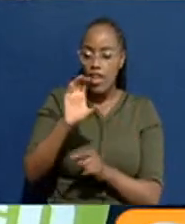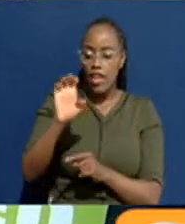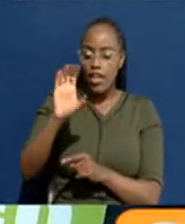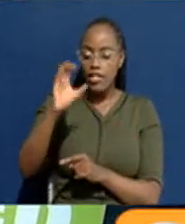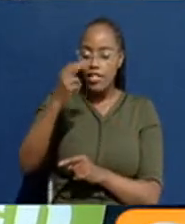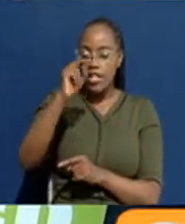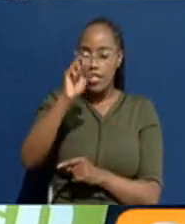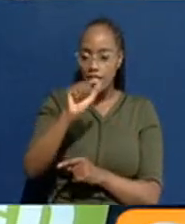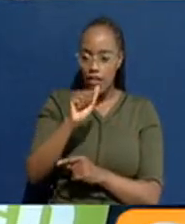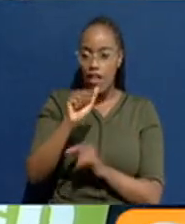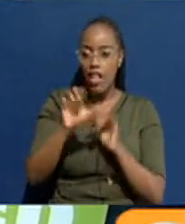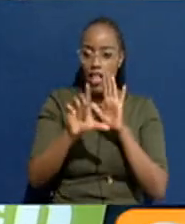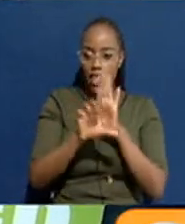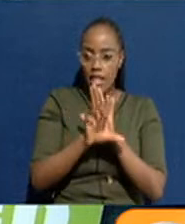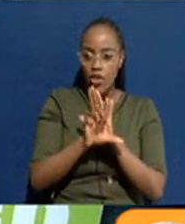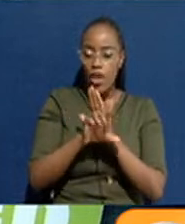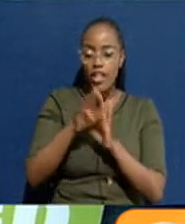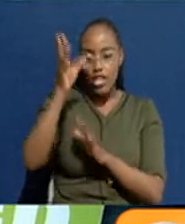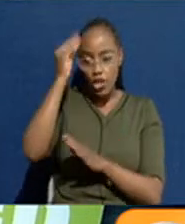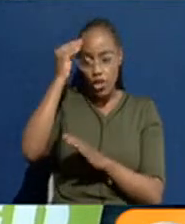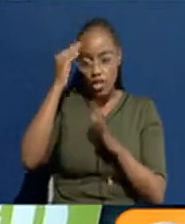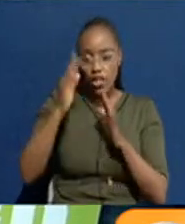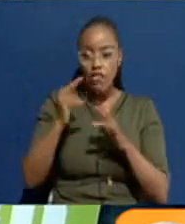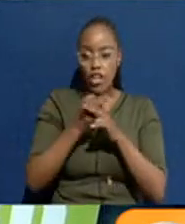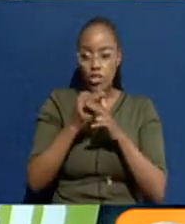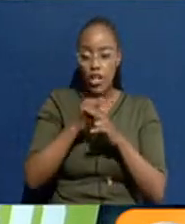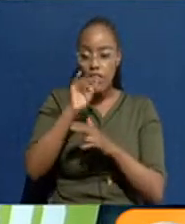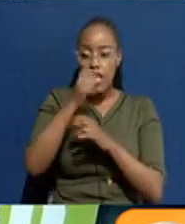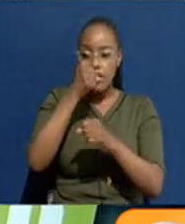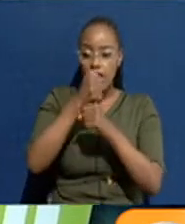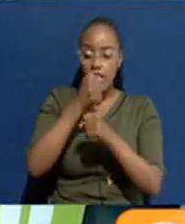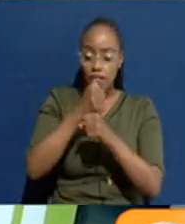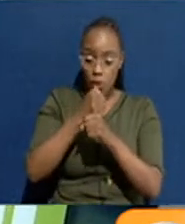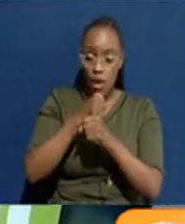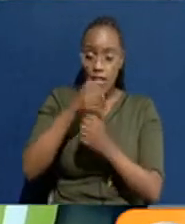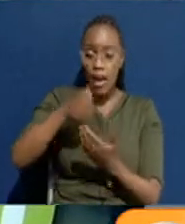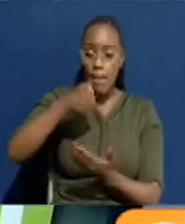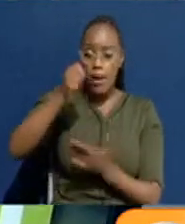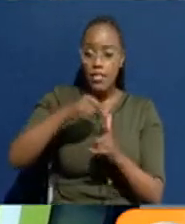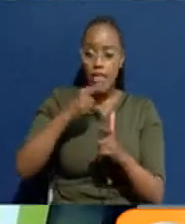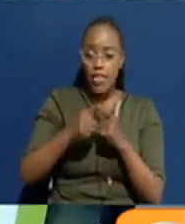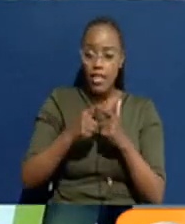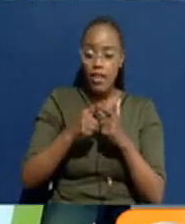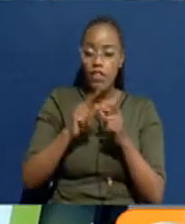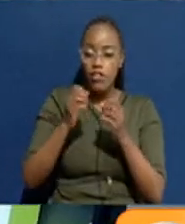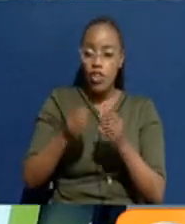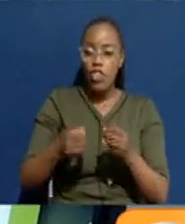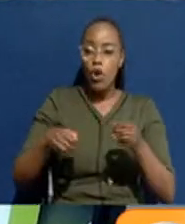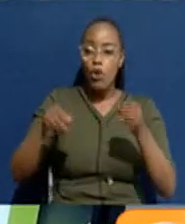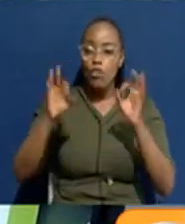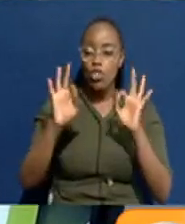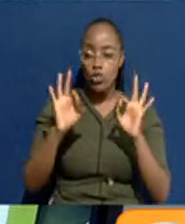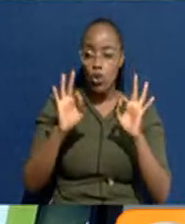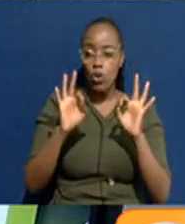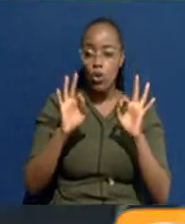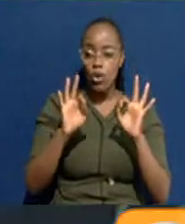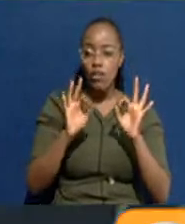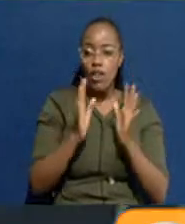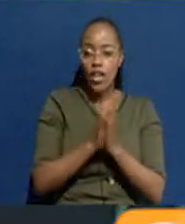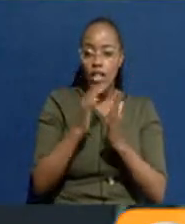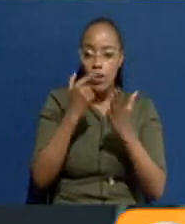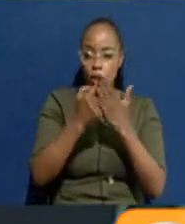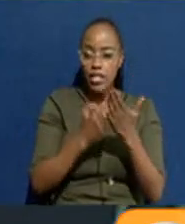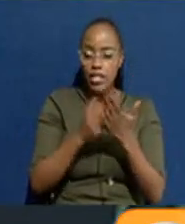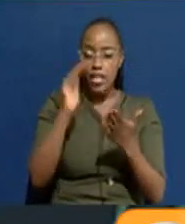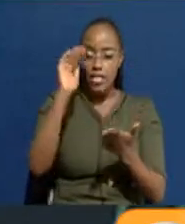and education expert as well on this conversation. As soon as the Presidential Working Party on Education Reforms tables the official recommendations, we'll discuss them